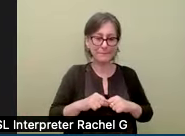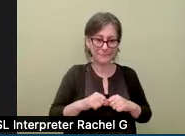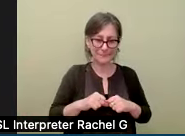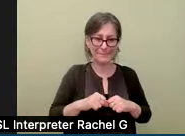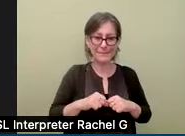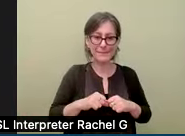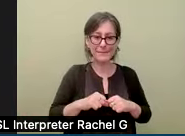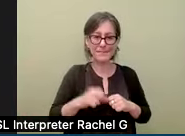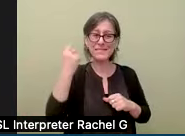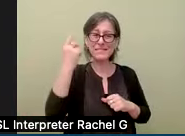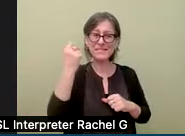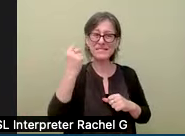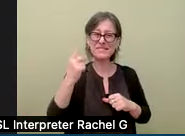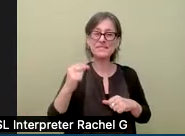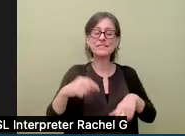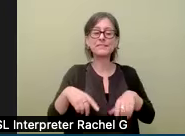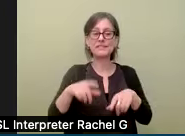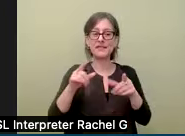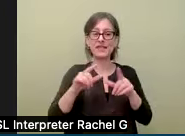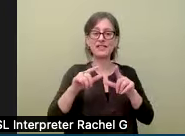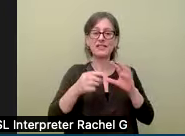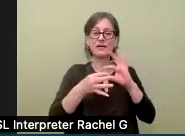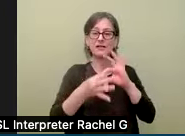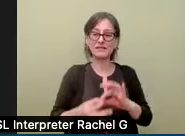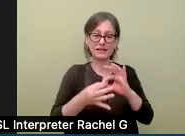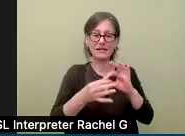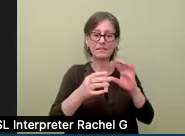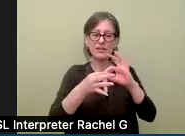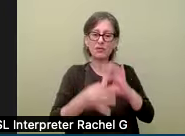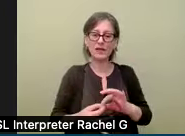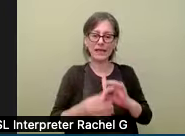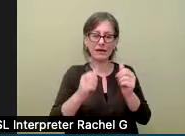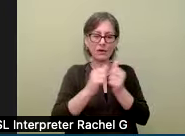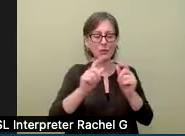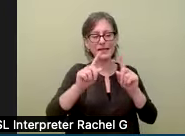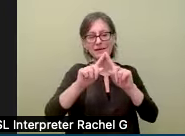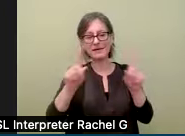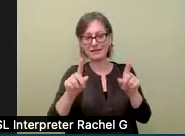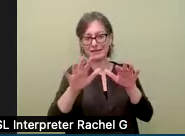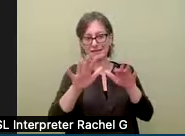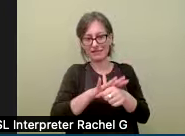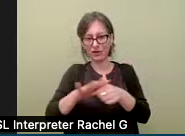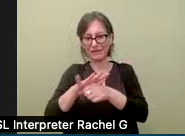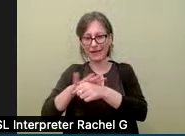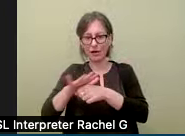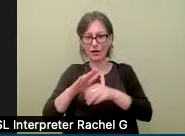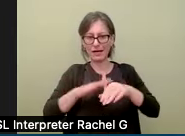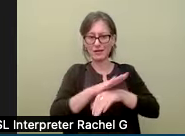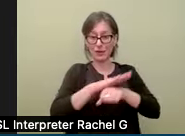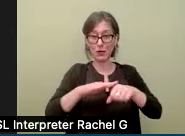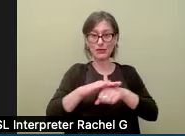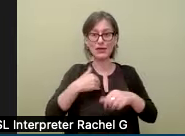So tsunami hazard area maps are grouped by coastal counties, and you could click on a county and that'll take you to its own web page with